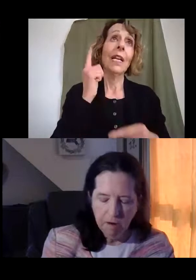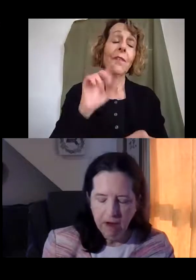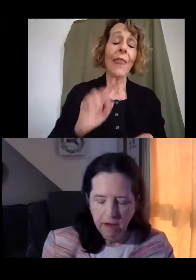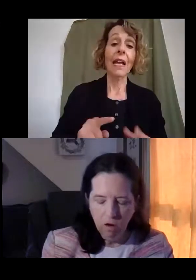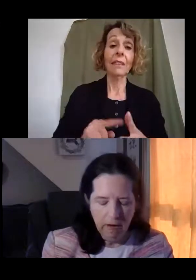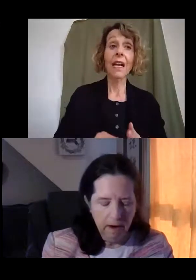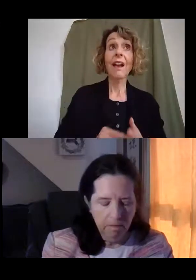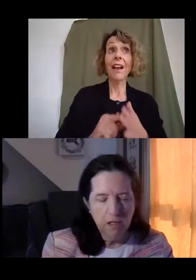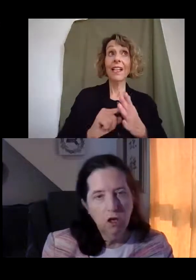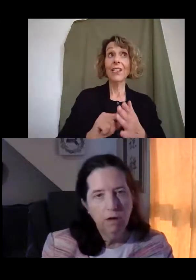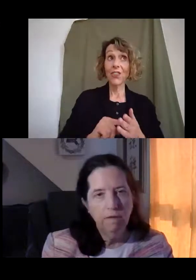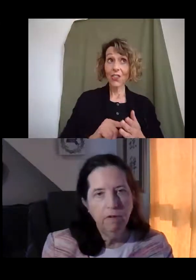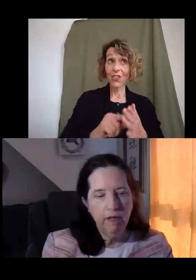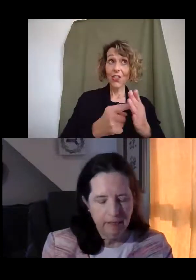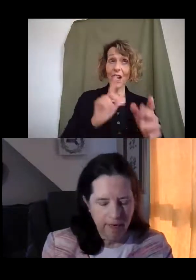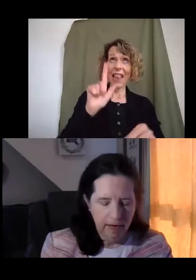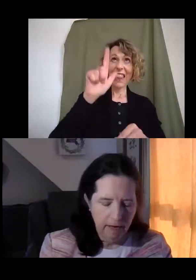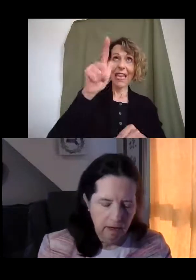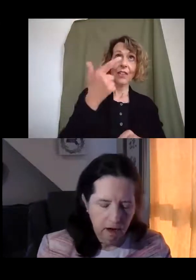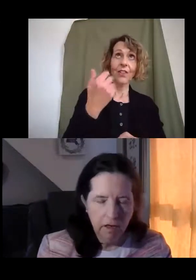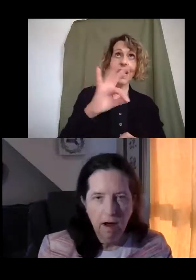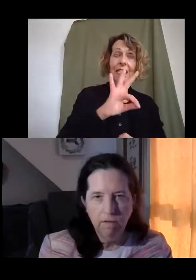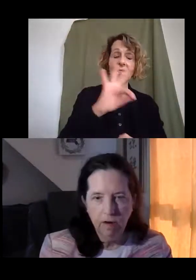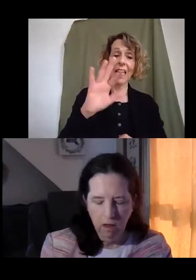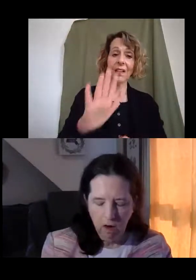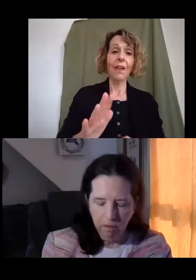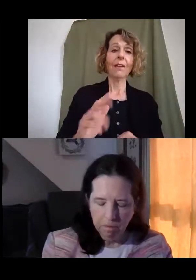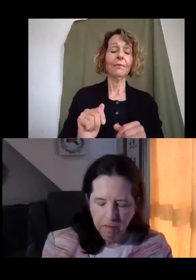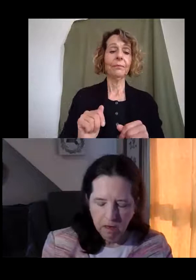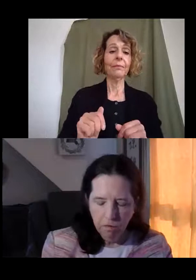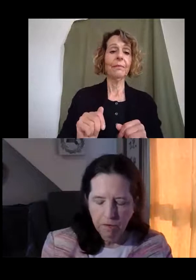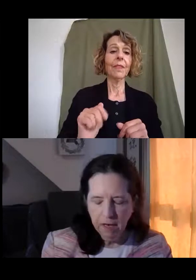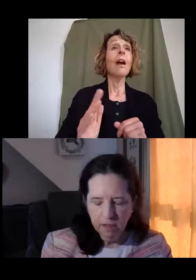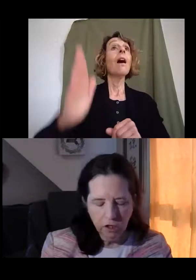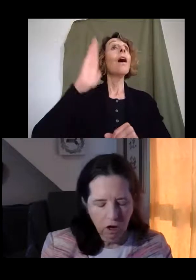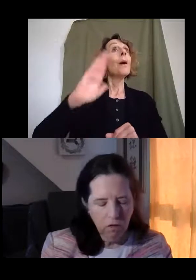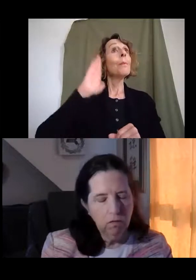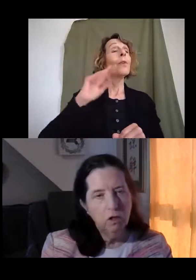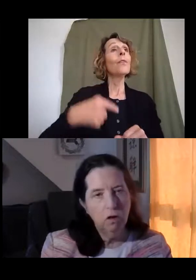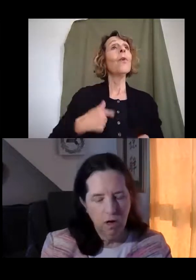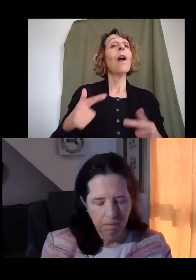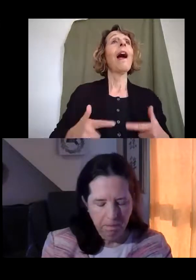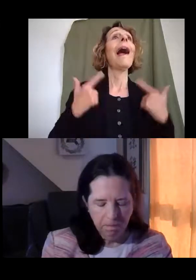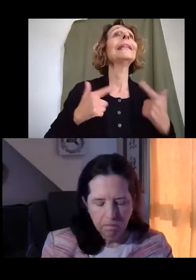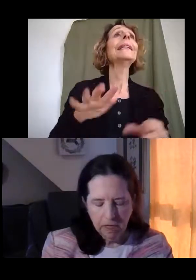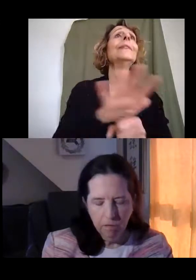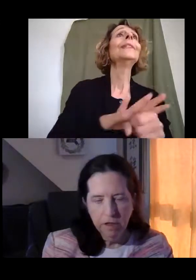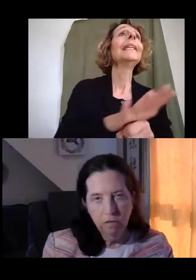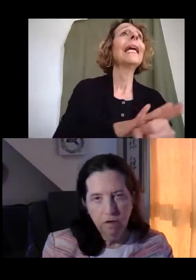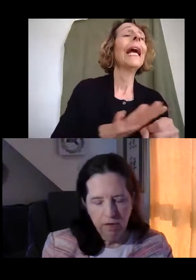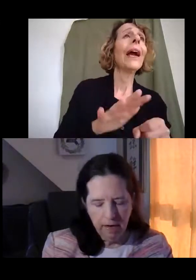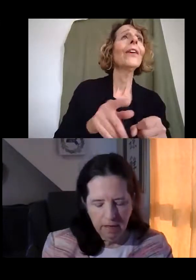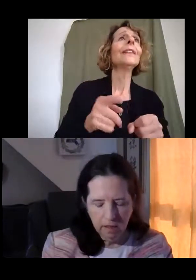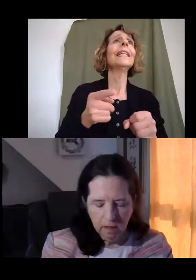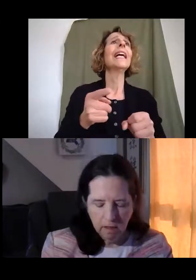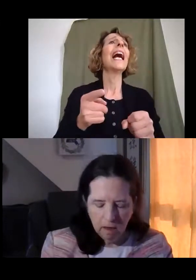Where I provided O&M, the snow never really stayed on the ground very long. We would get a snowstorm, and within a